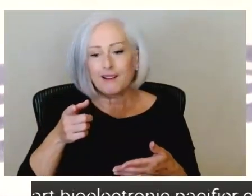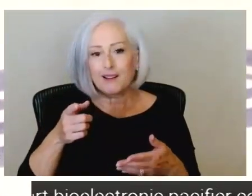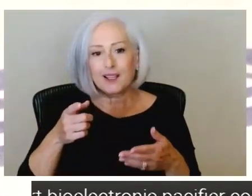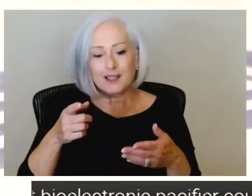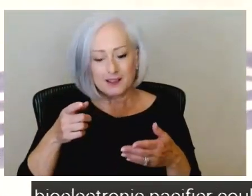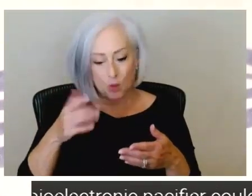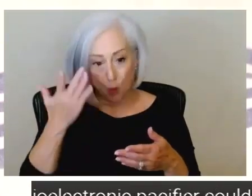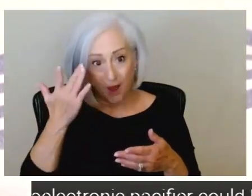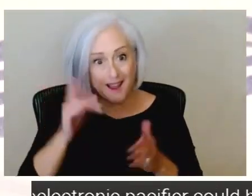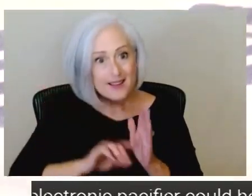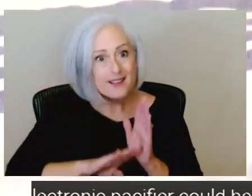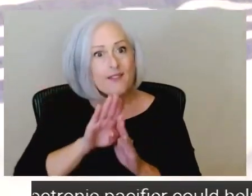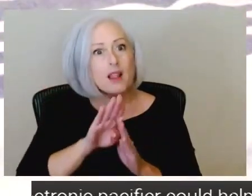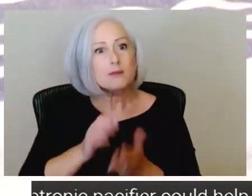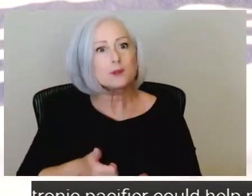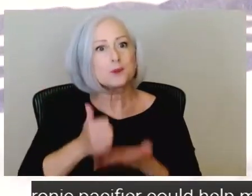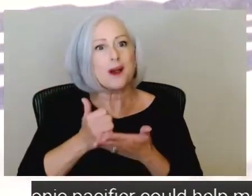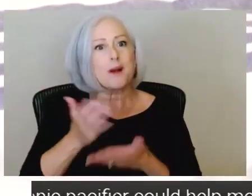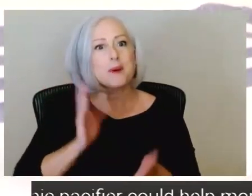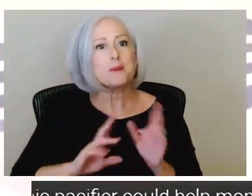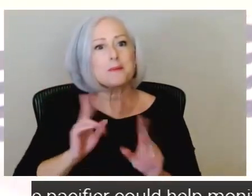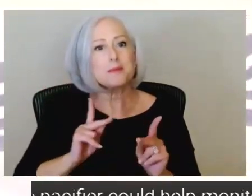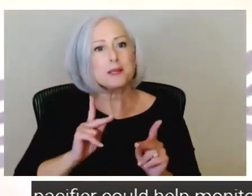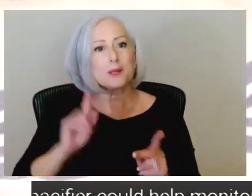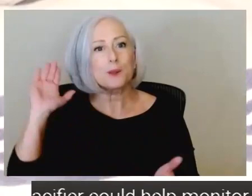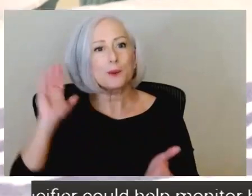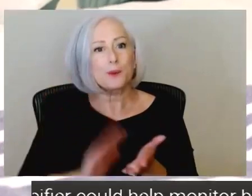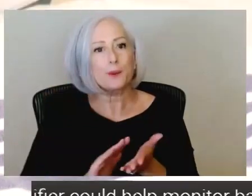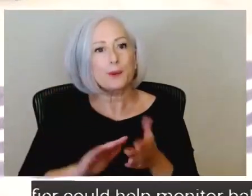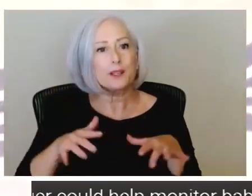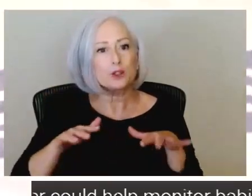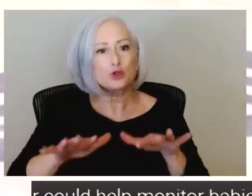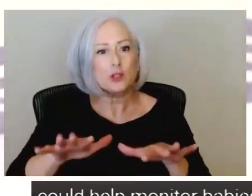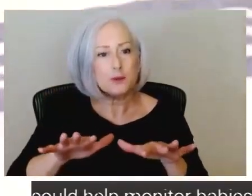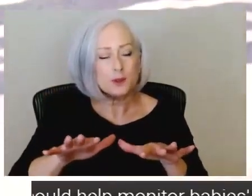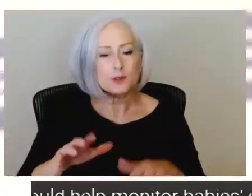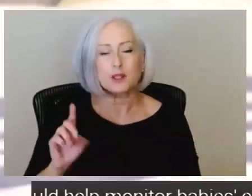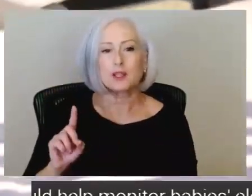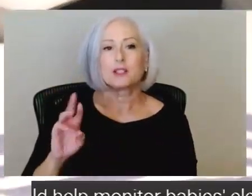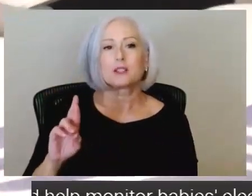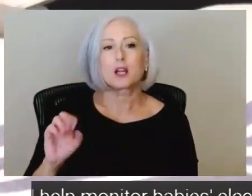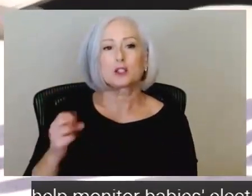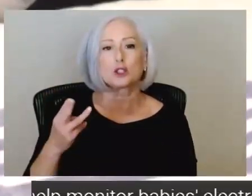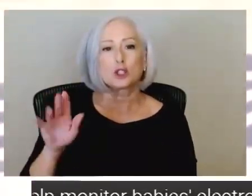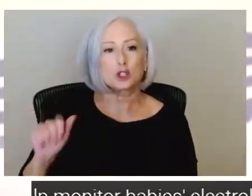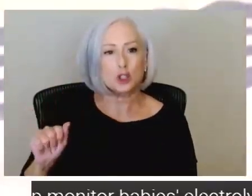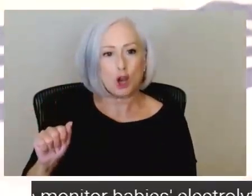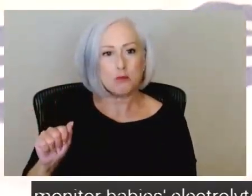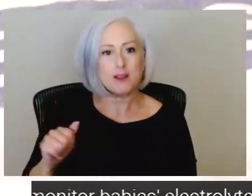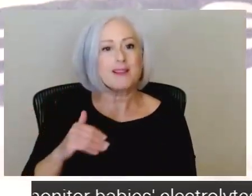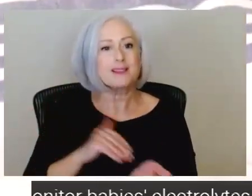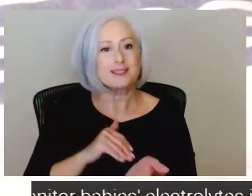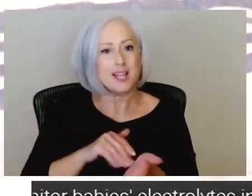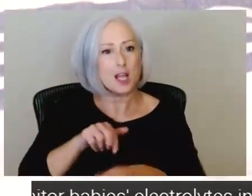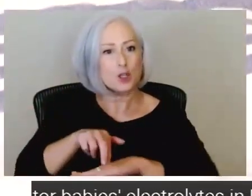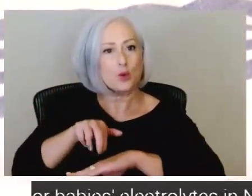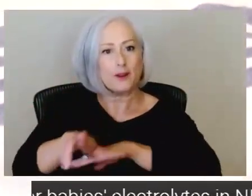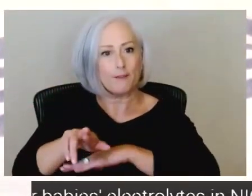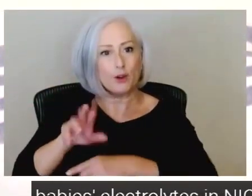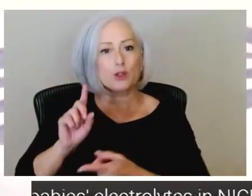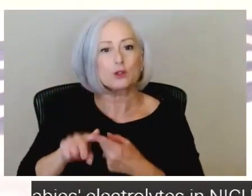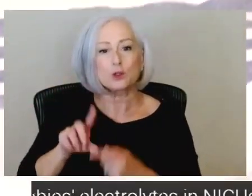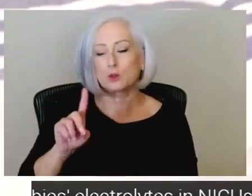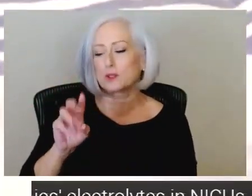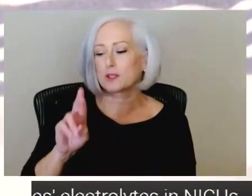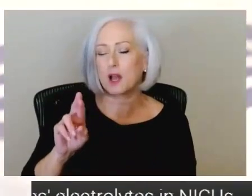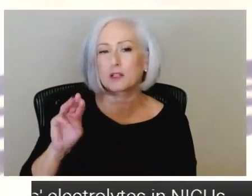stop those tremors. Dr. Sharma was telling me, Dr. Sharma is the Her doctor who referred her to the surgeon, Dr. Michael Kinsman,